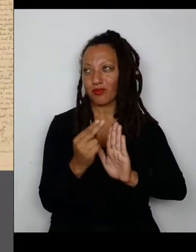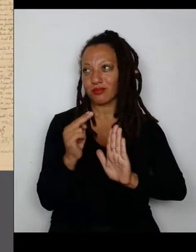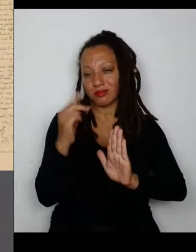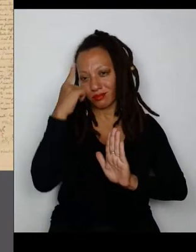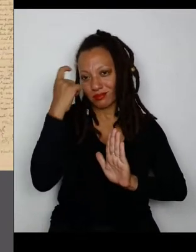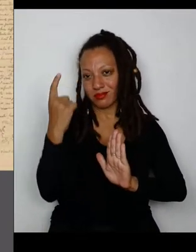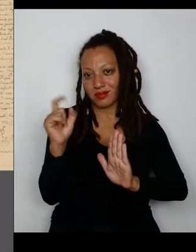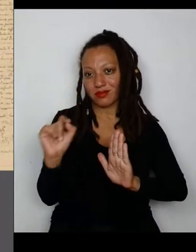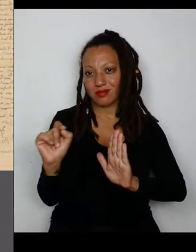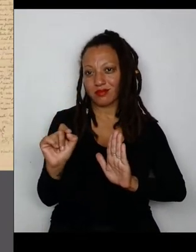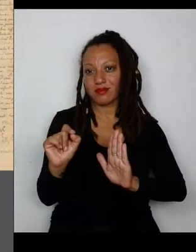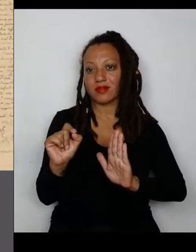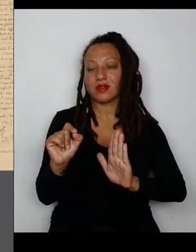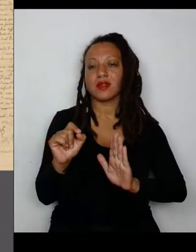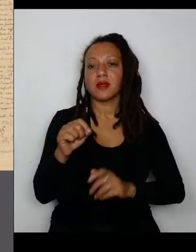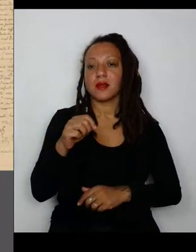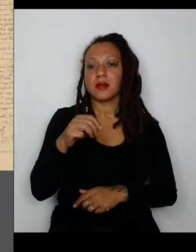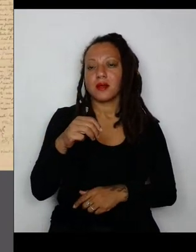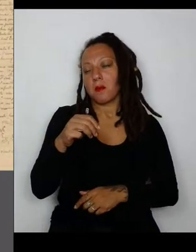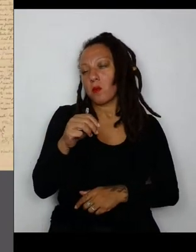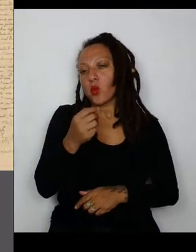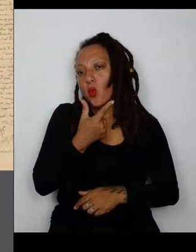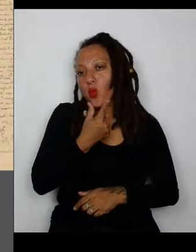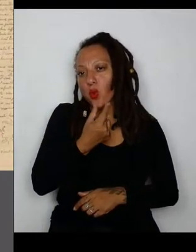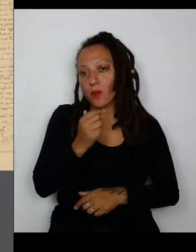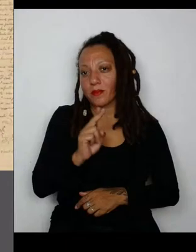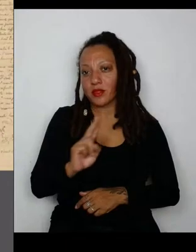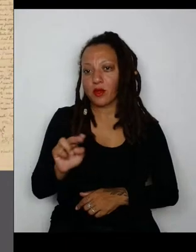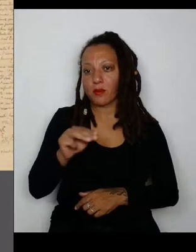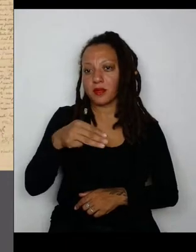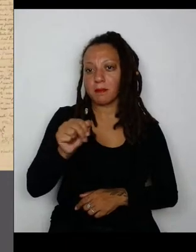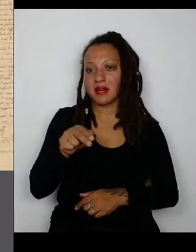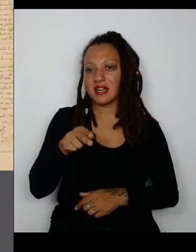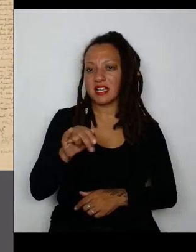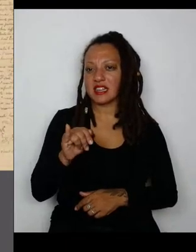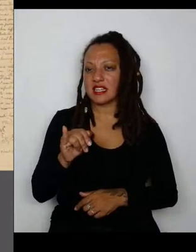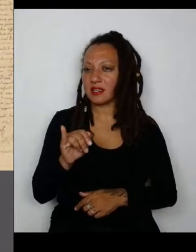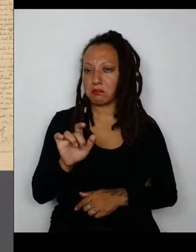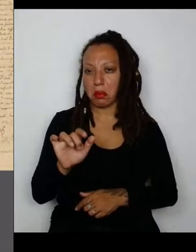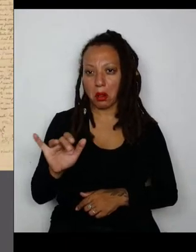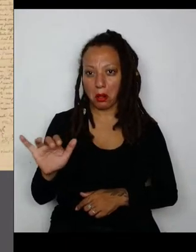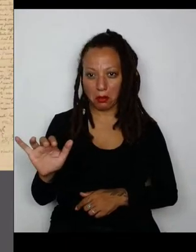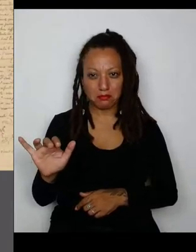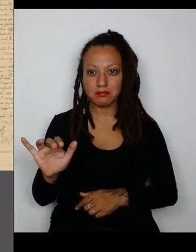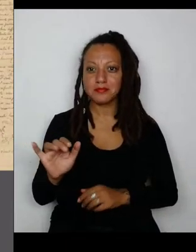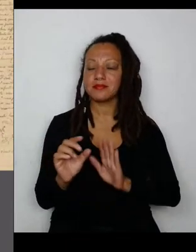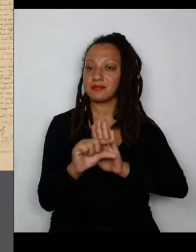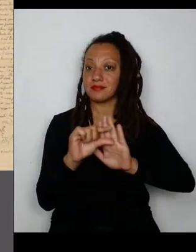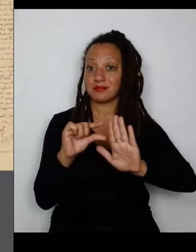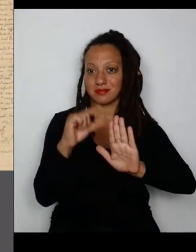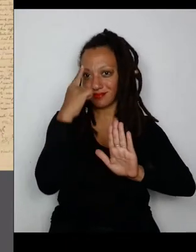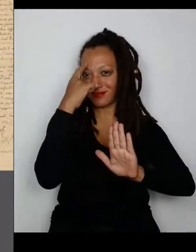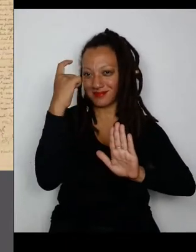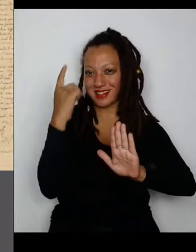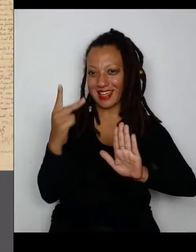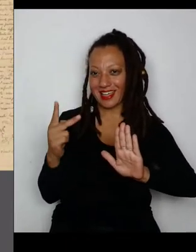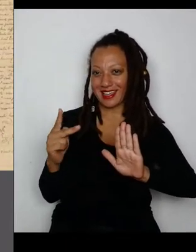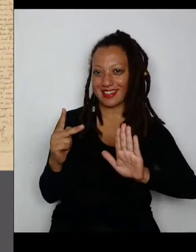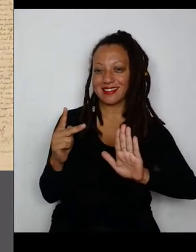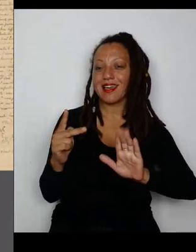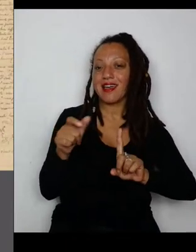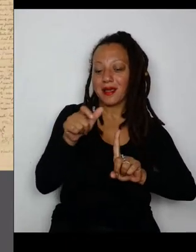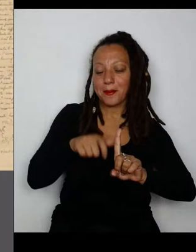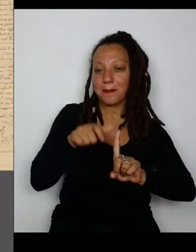zadi gogan referred to the advice variously as hindu or arabic and